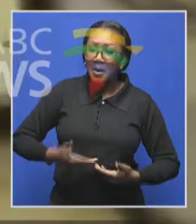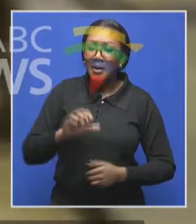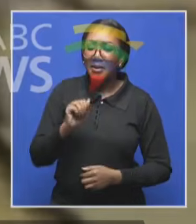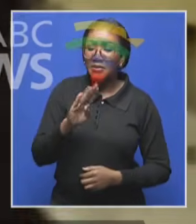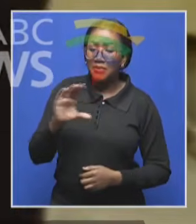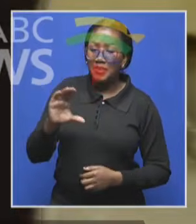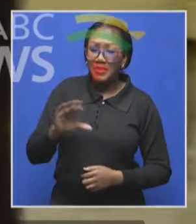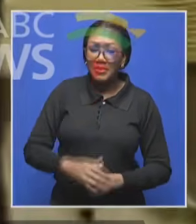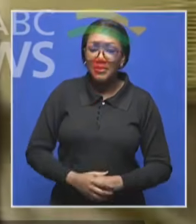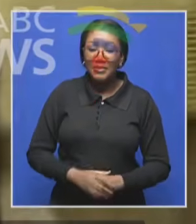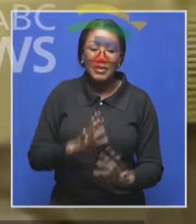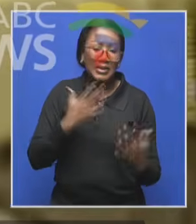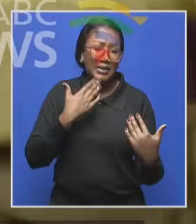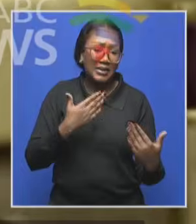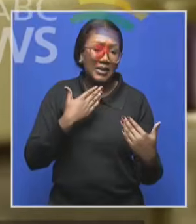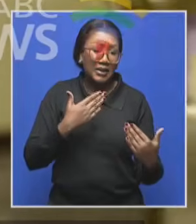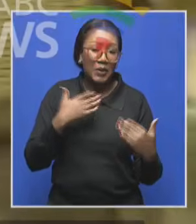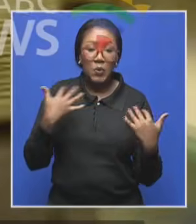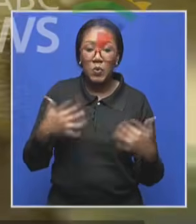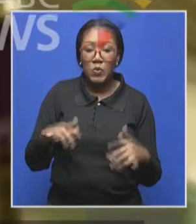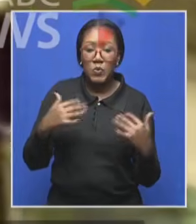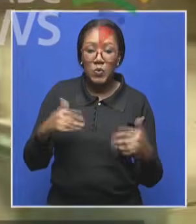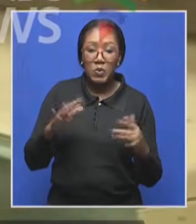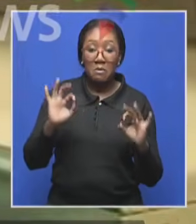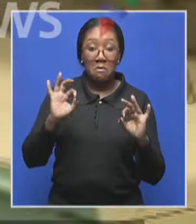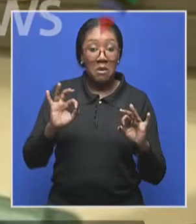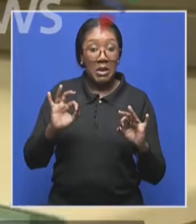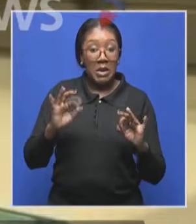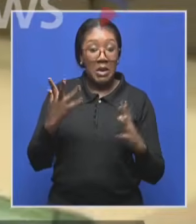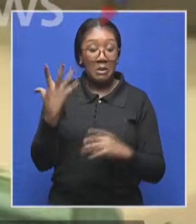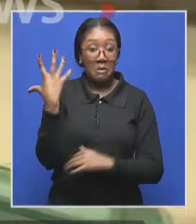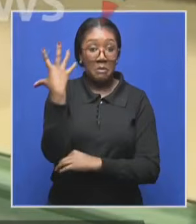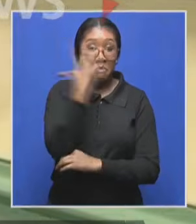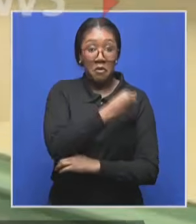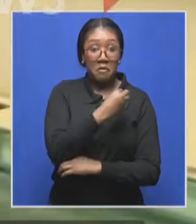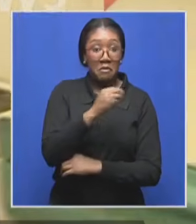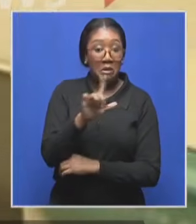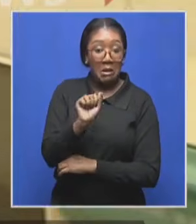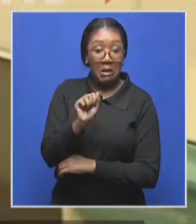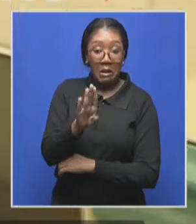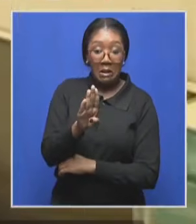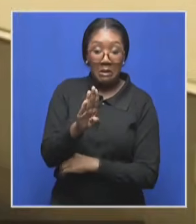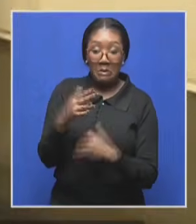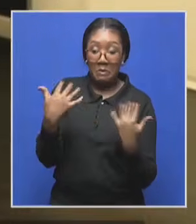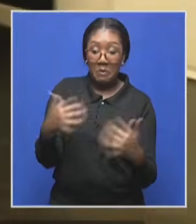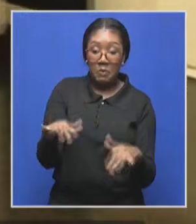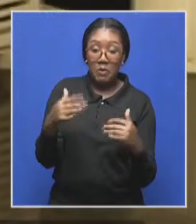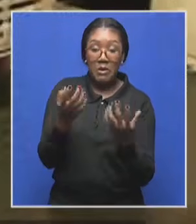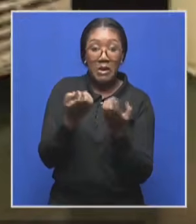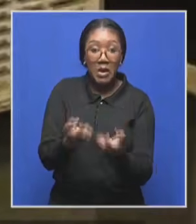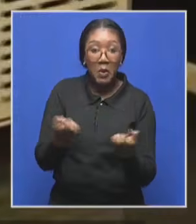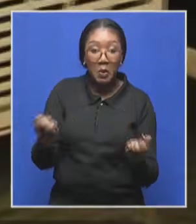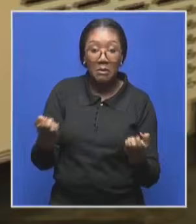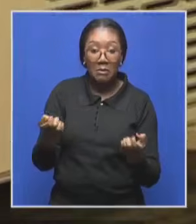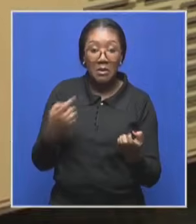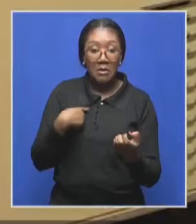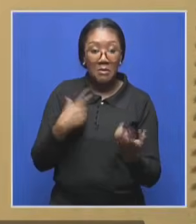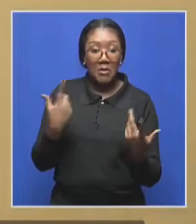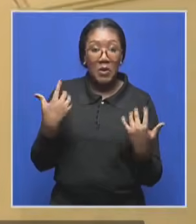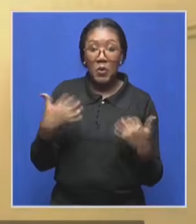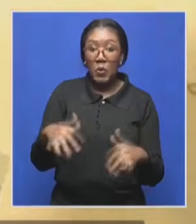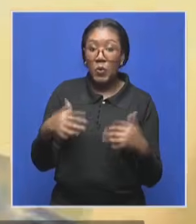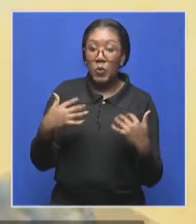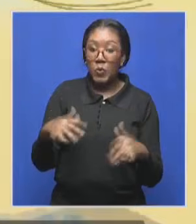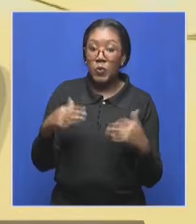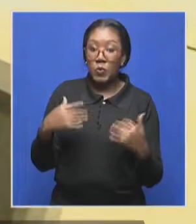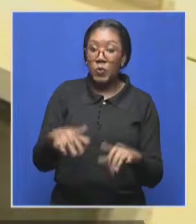for allowing us into the state-of-the-art lab. I can see the centrifuges. That's literally an entire history of